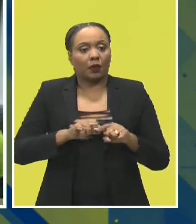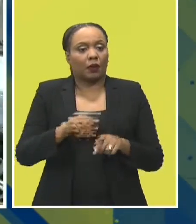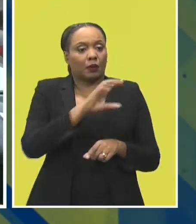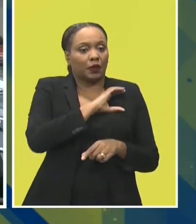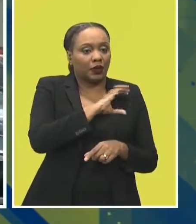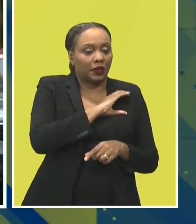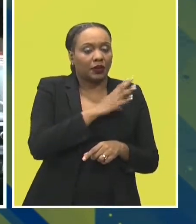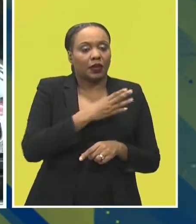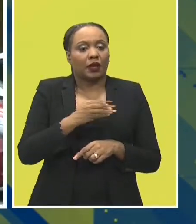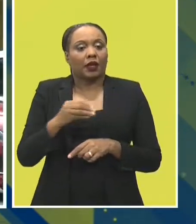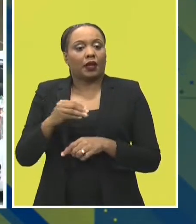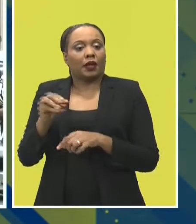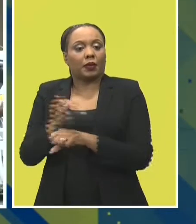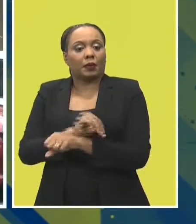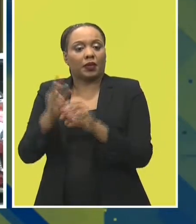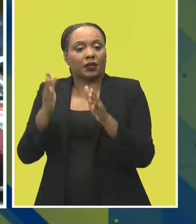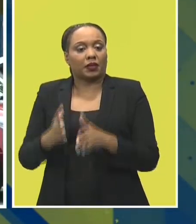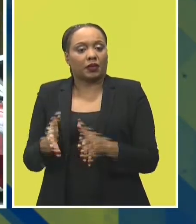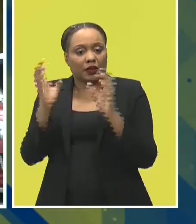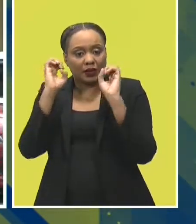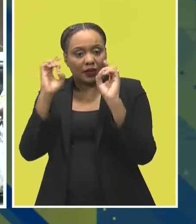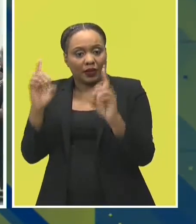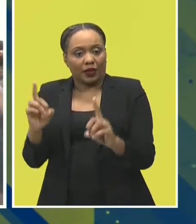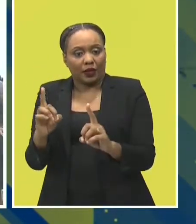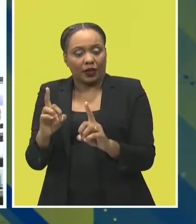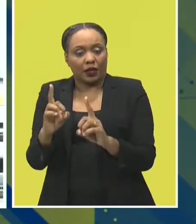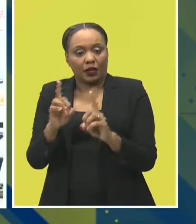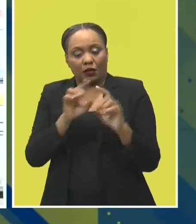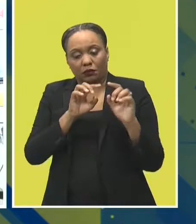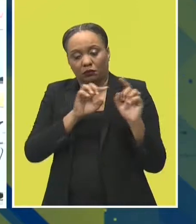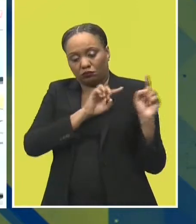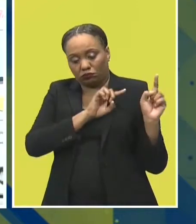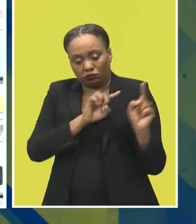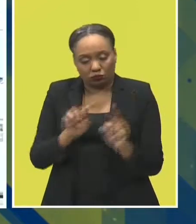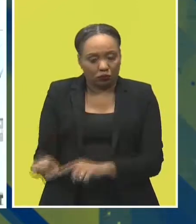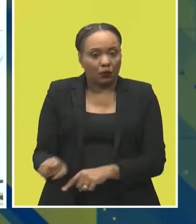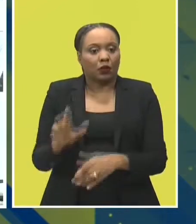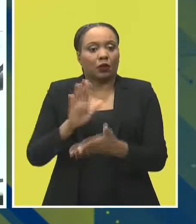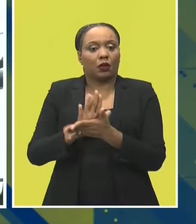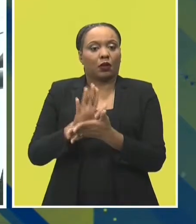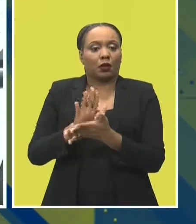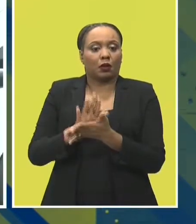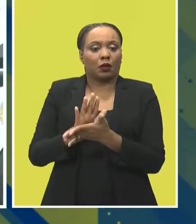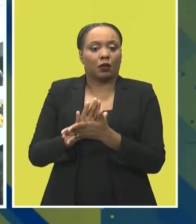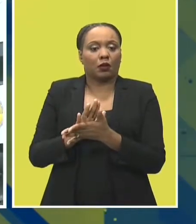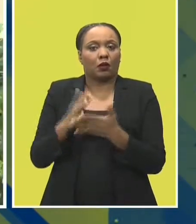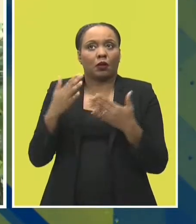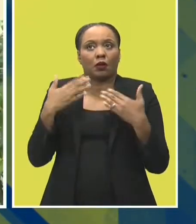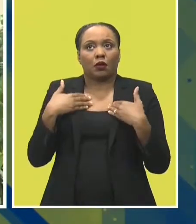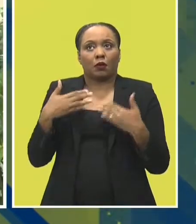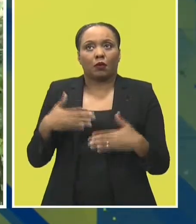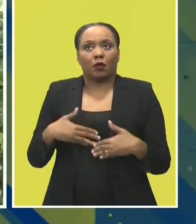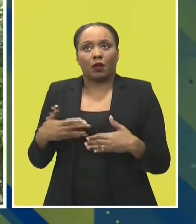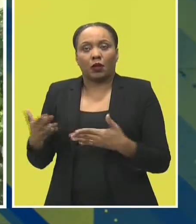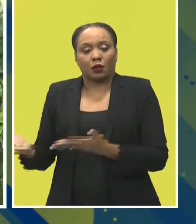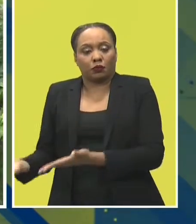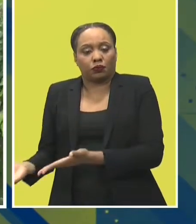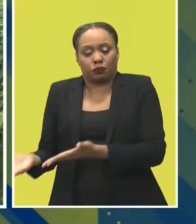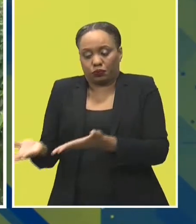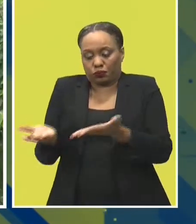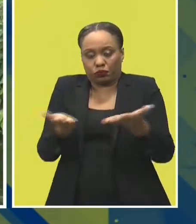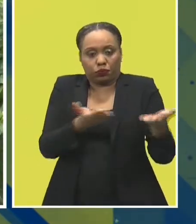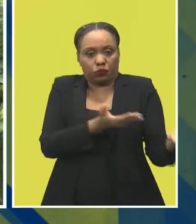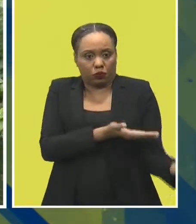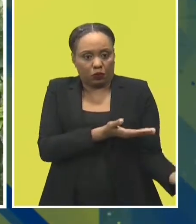by Minister of Education Santia Bradshaw, converged on the scene shortly after the incident happened. The body was removed from the